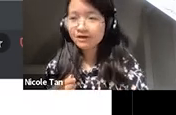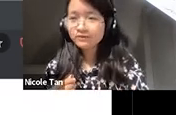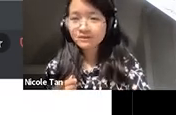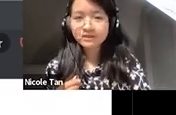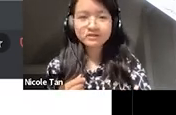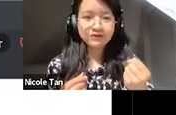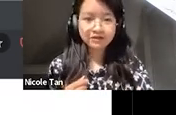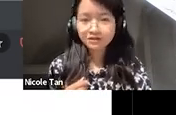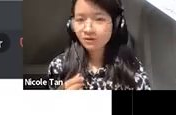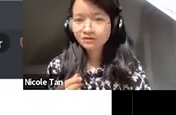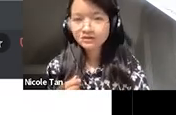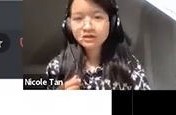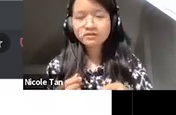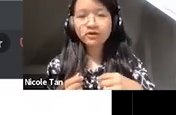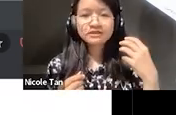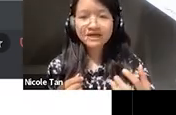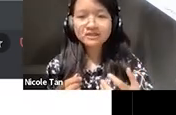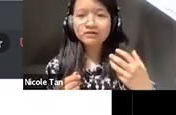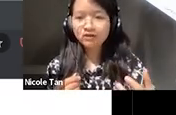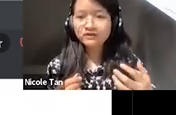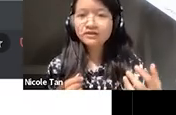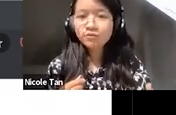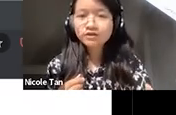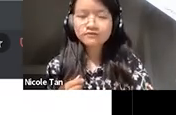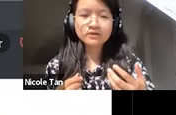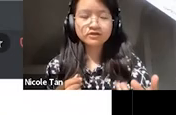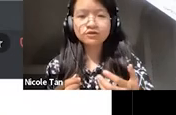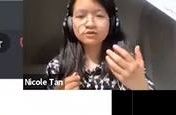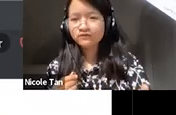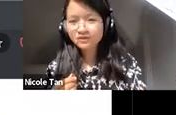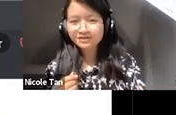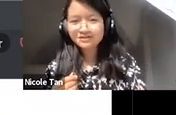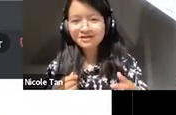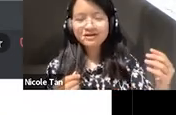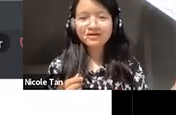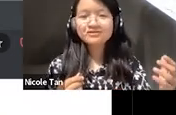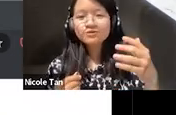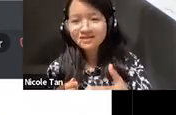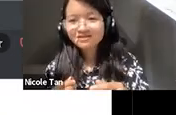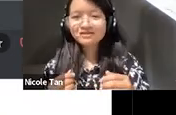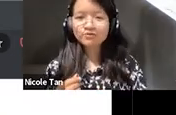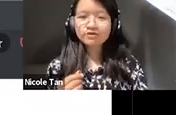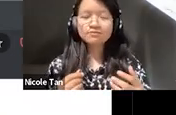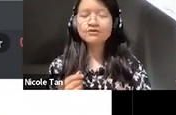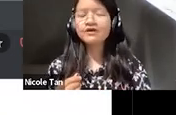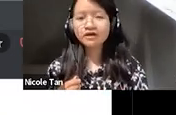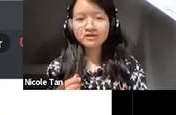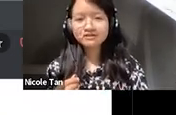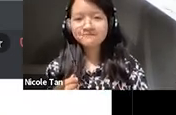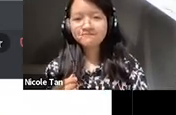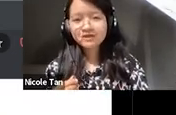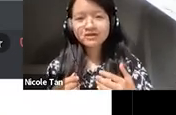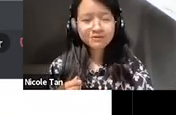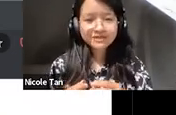of in-house named entity recognition models to parse semantically relevant keywords from the unstructured review text and then associate these keywords to predefined